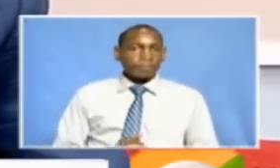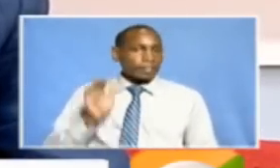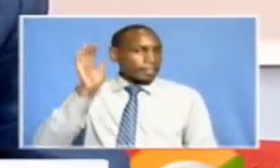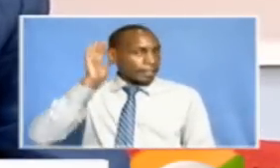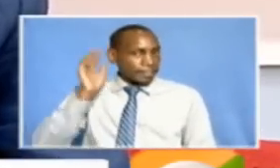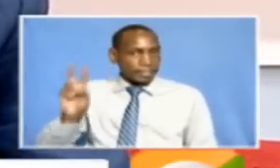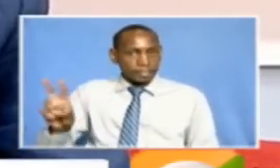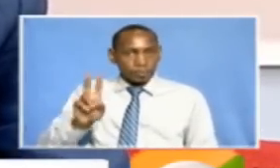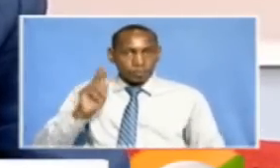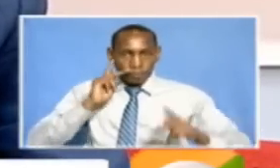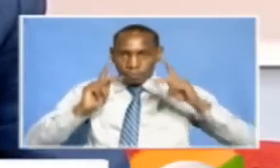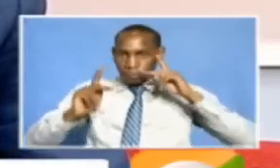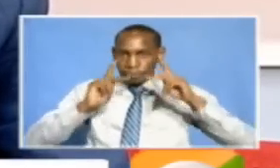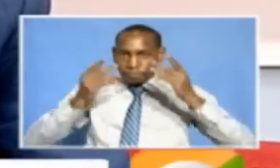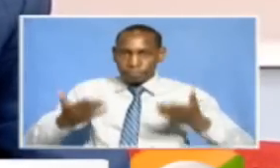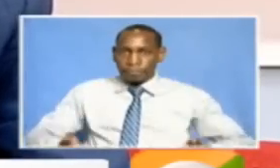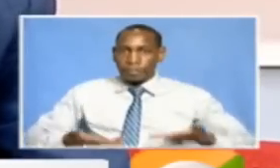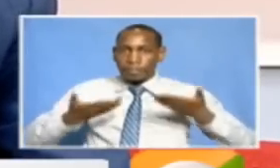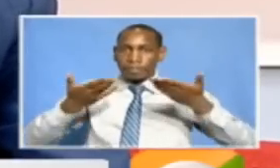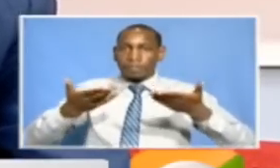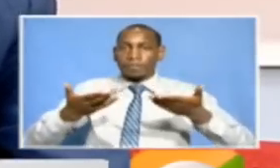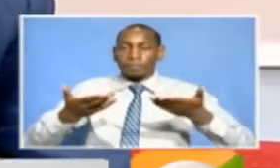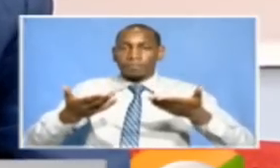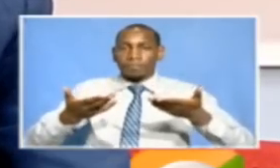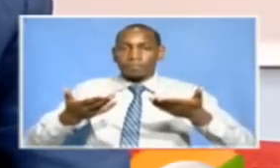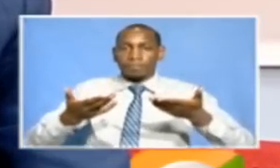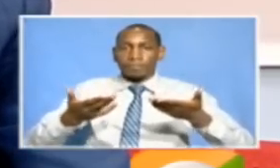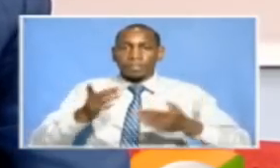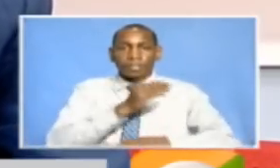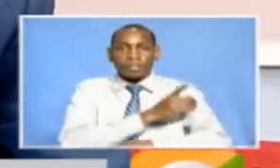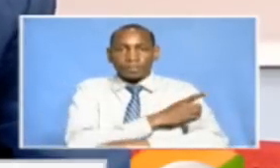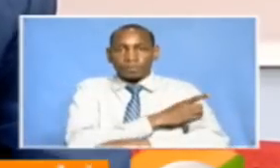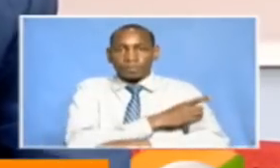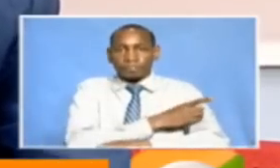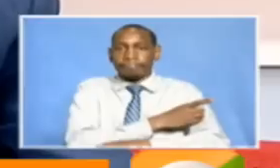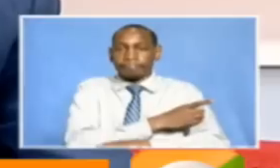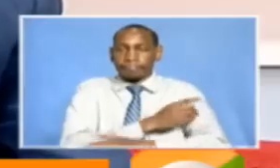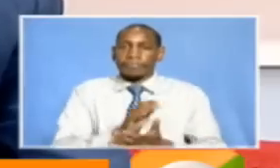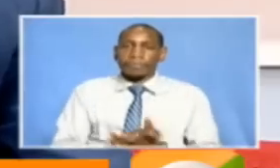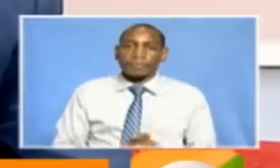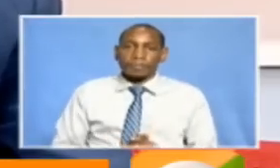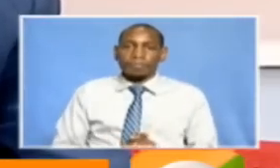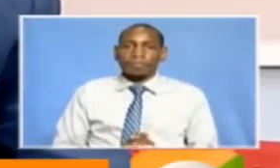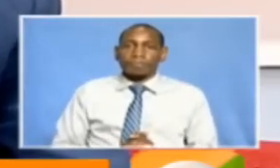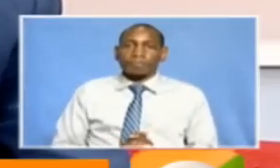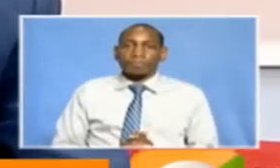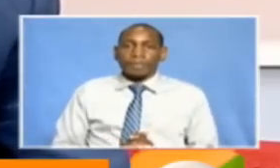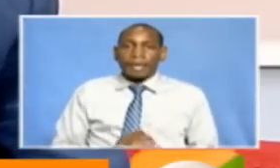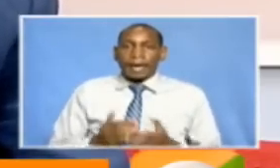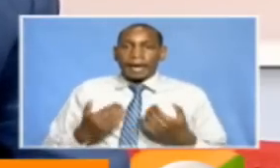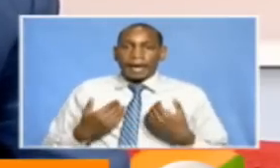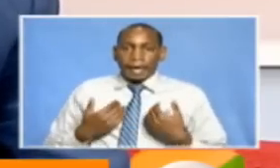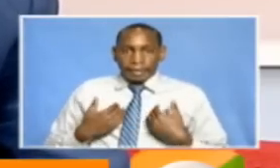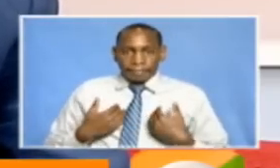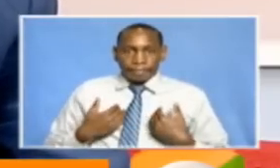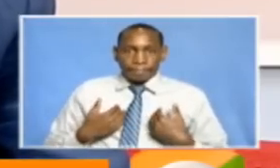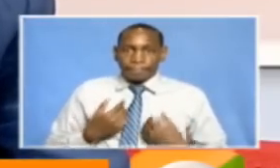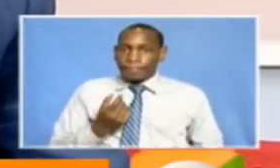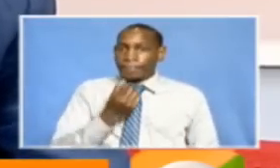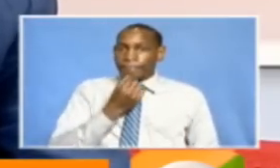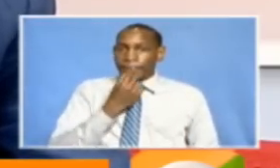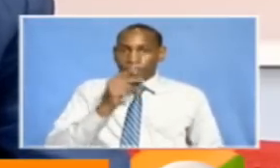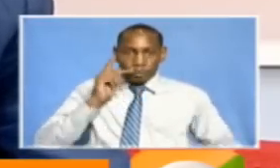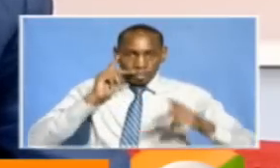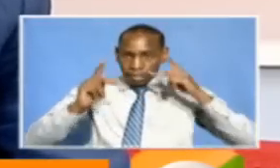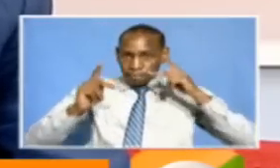two perspectives advanced by Naitori and Dr. Kizzy, is, you see, there's the medical, way of looking